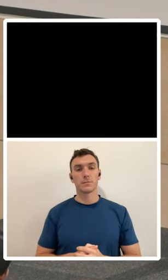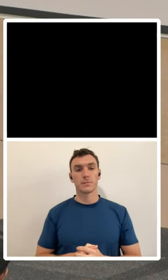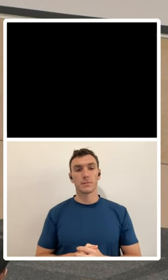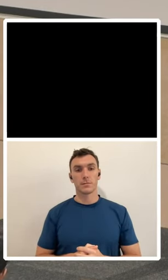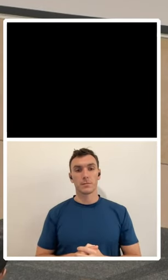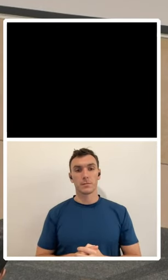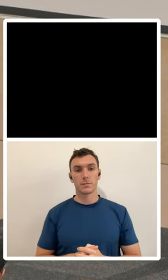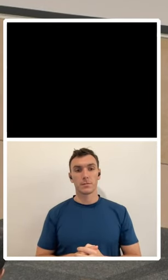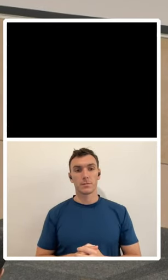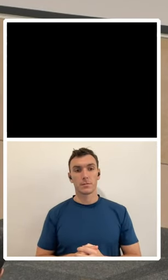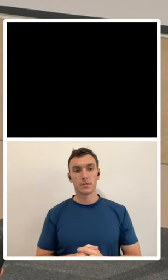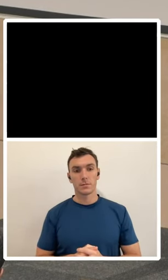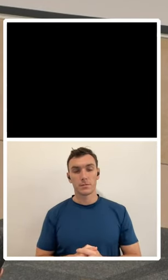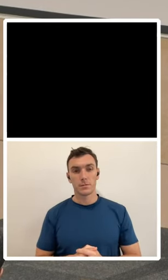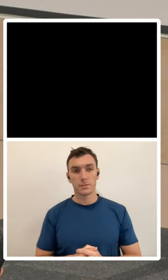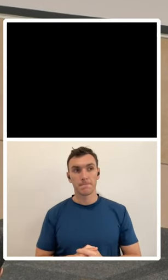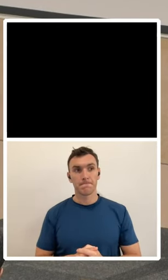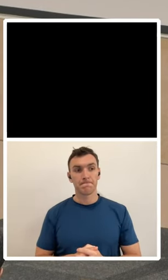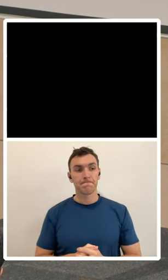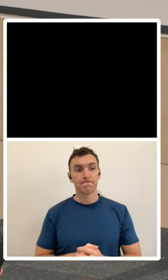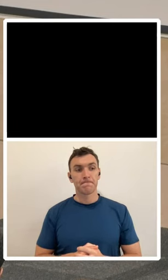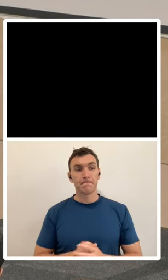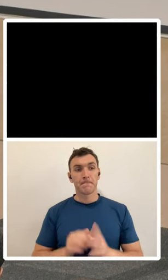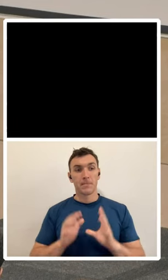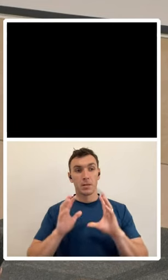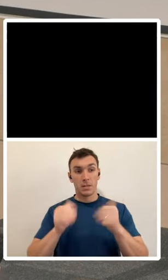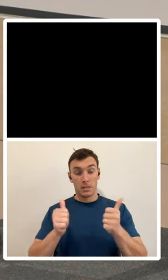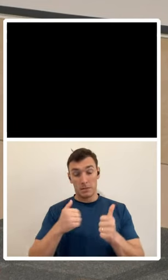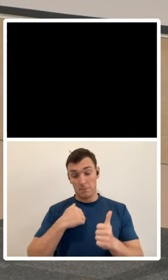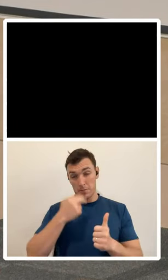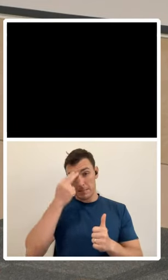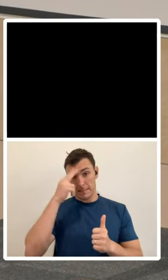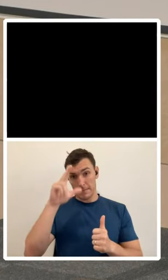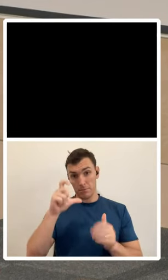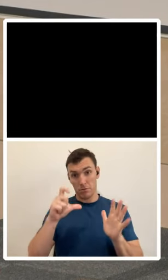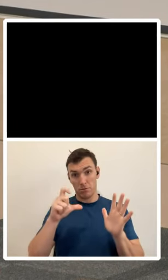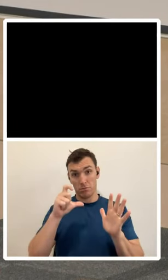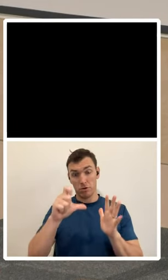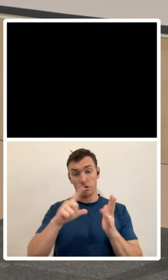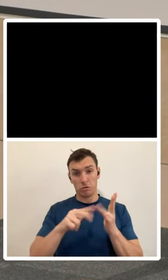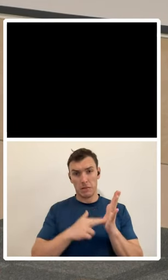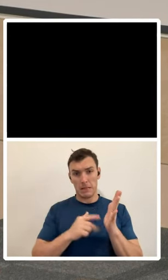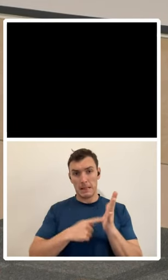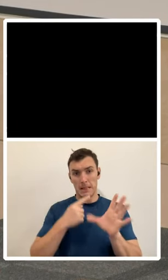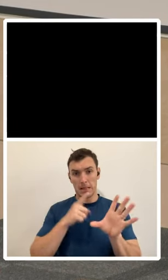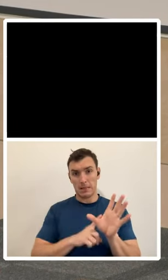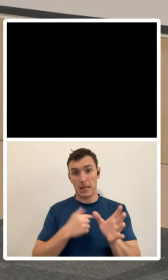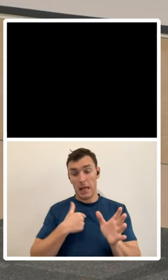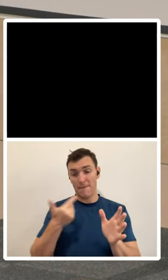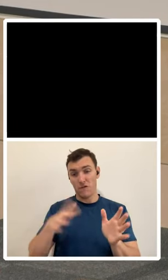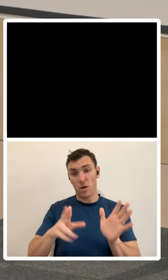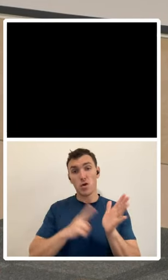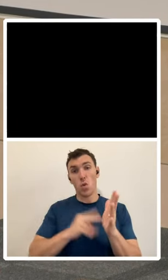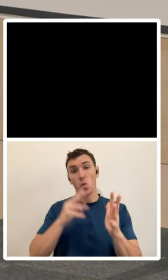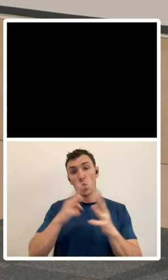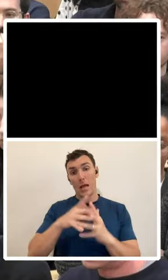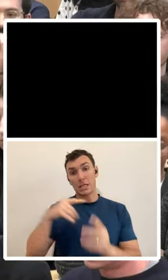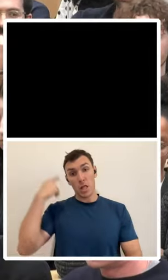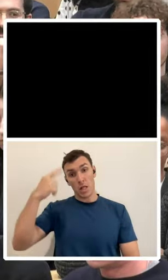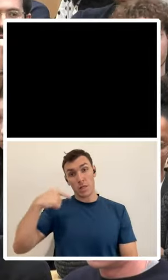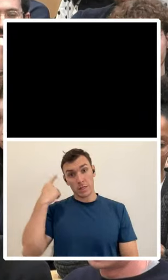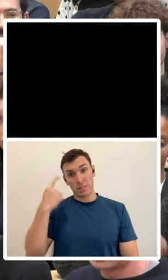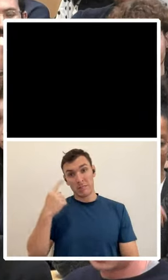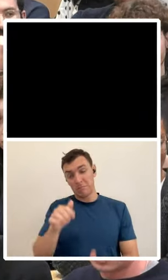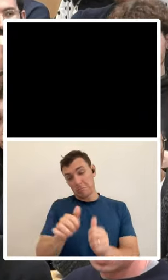Hi guys, my name's Kunle. So I'm from Northwest London, not far from Kilburn, which you know, so Wilson